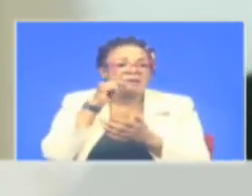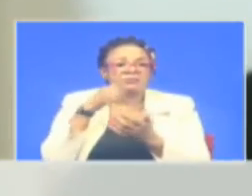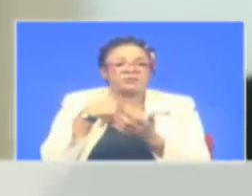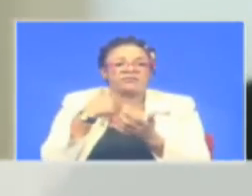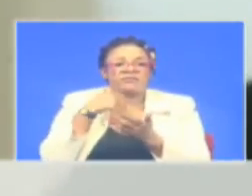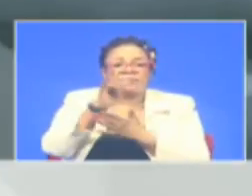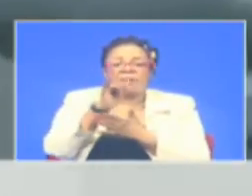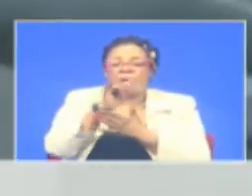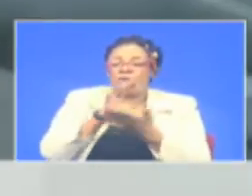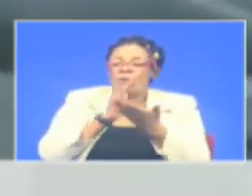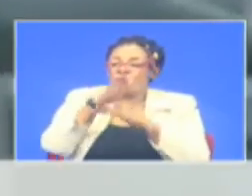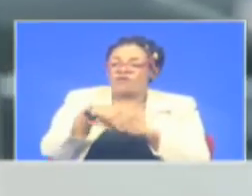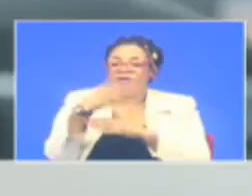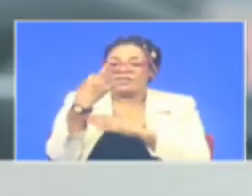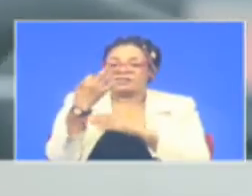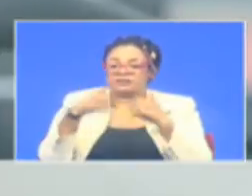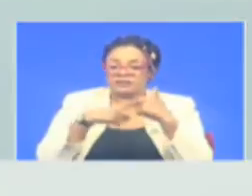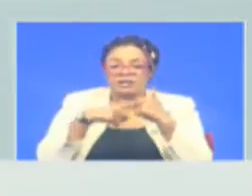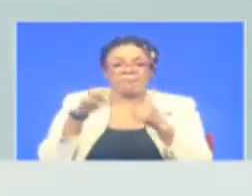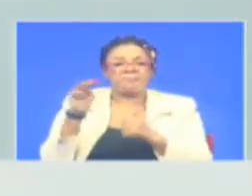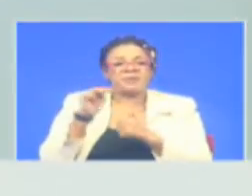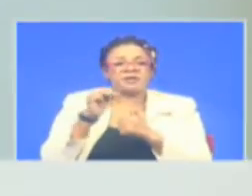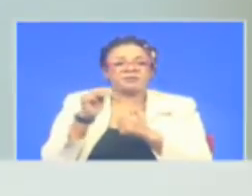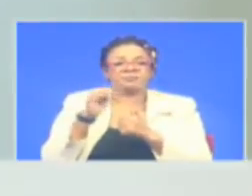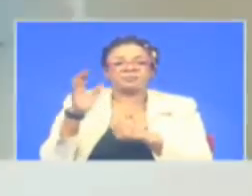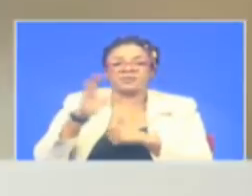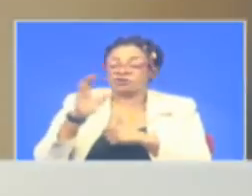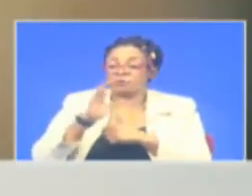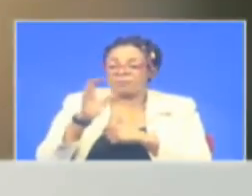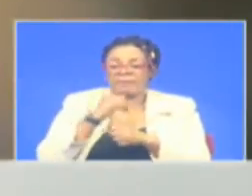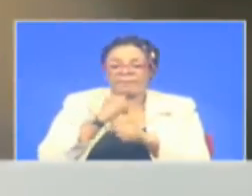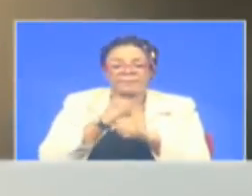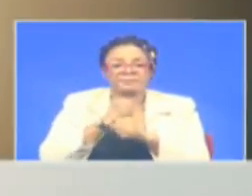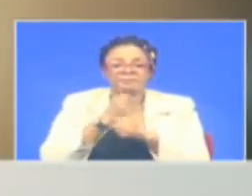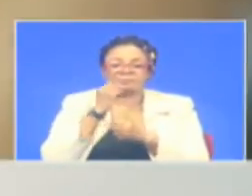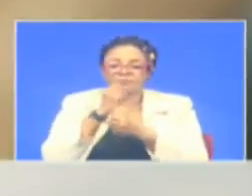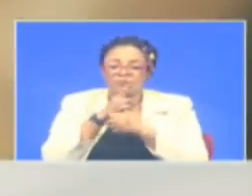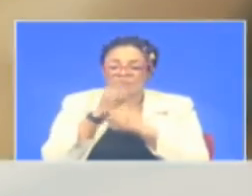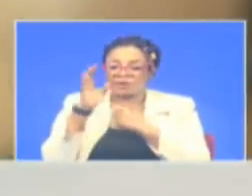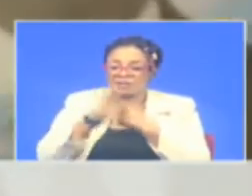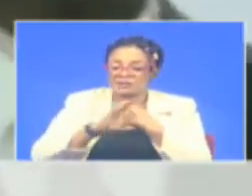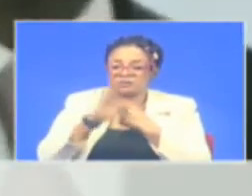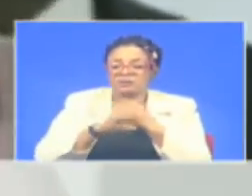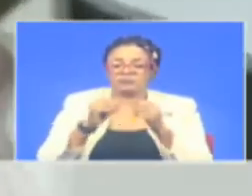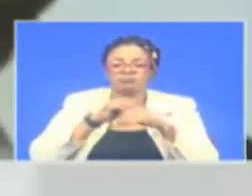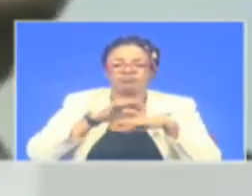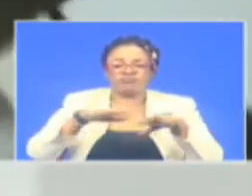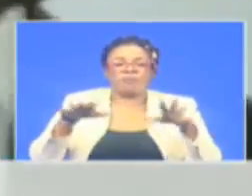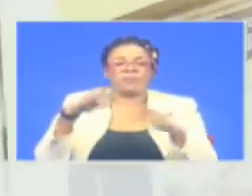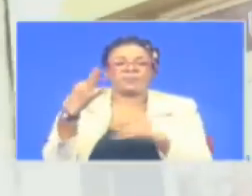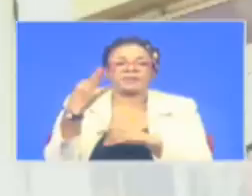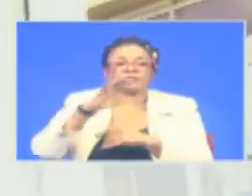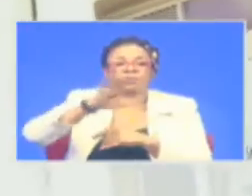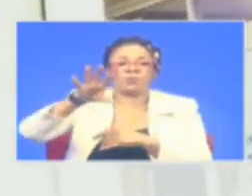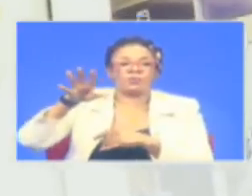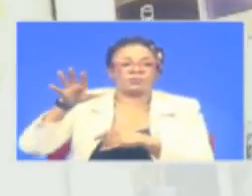with over 36 million customers and operations in 12 countries spread over three continents.